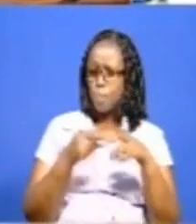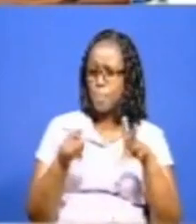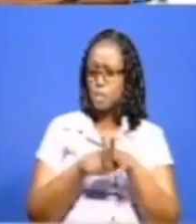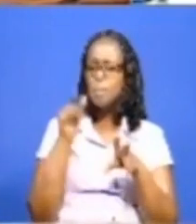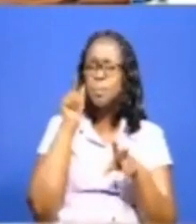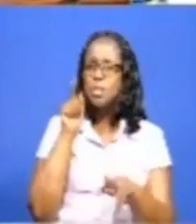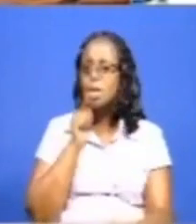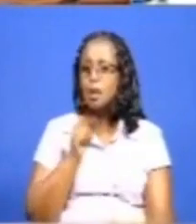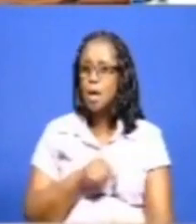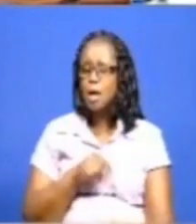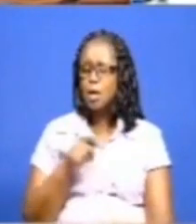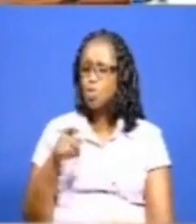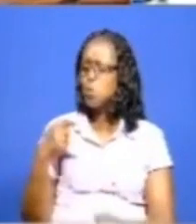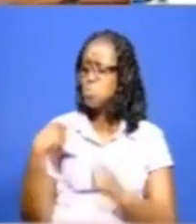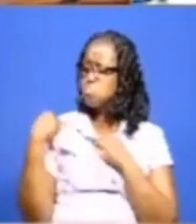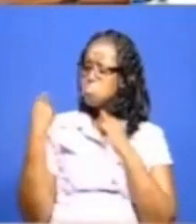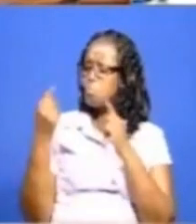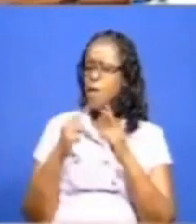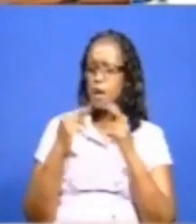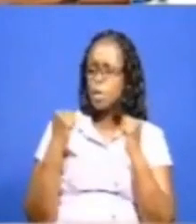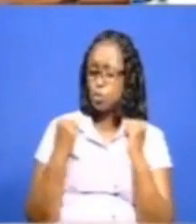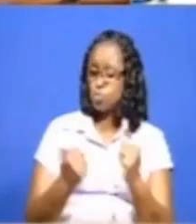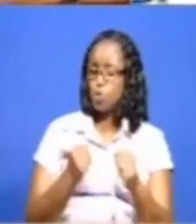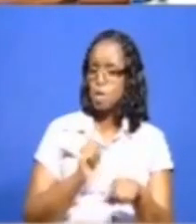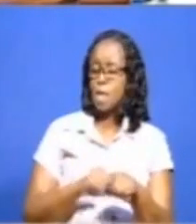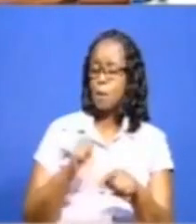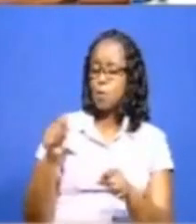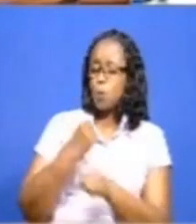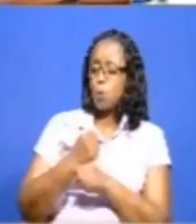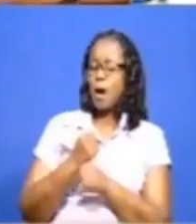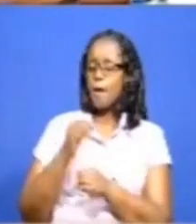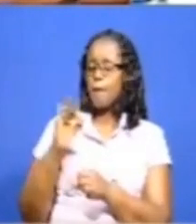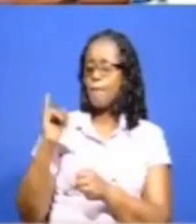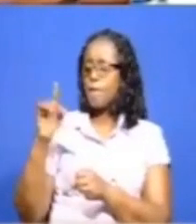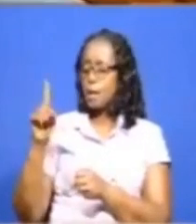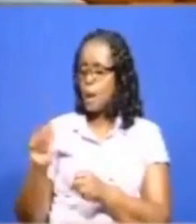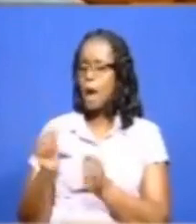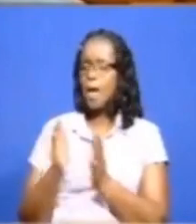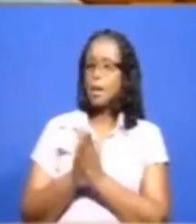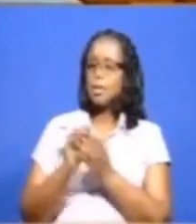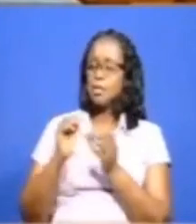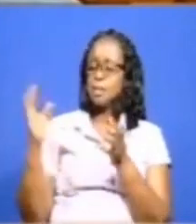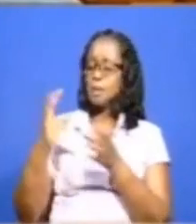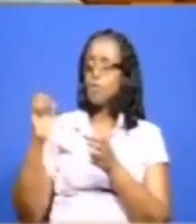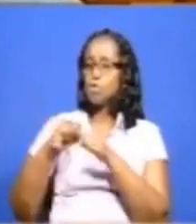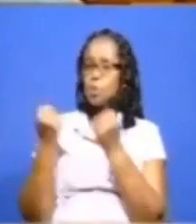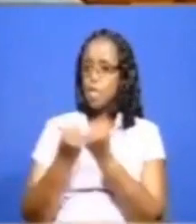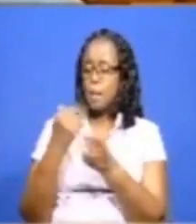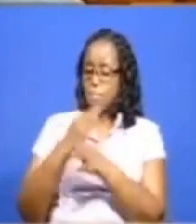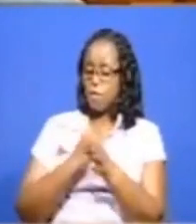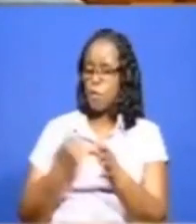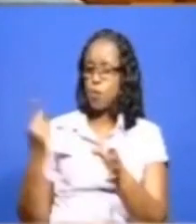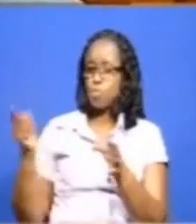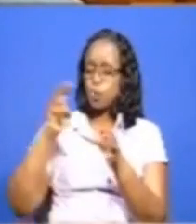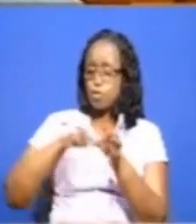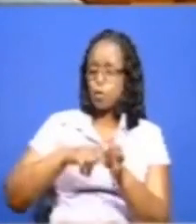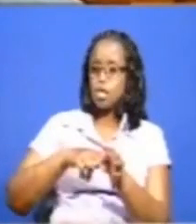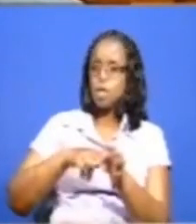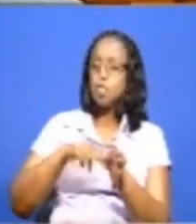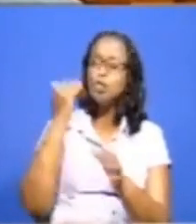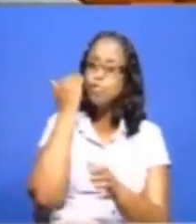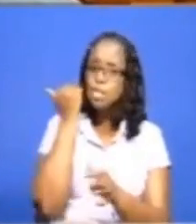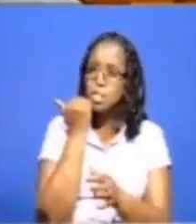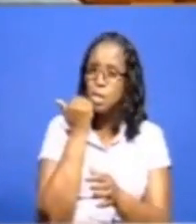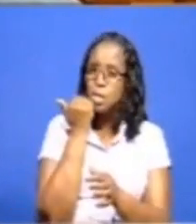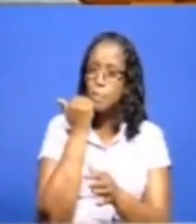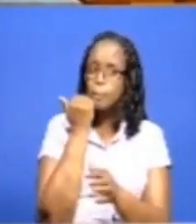You have been very strong when you were in FIDA or in the civil society before you came to the judiciary on matters pertaining to